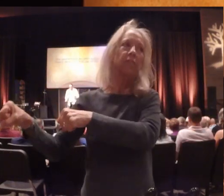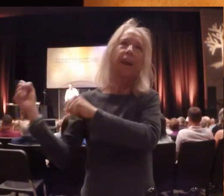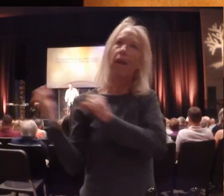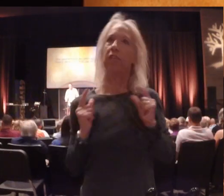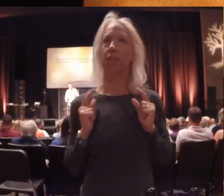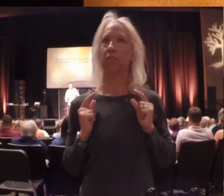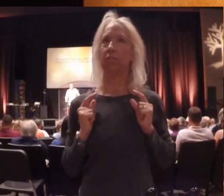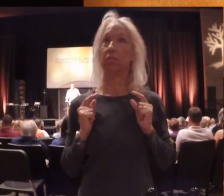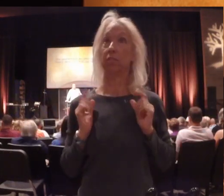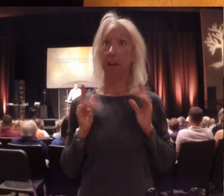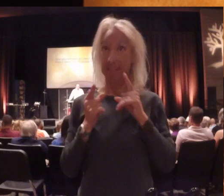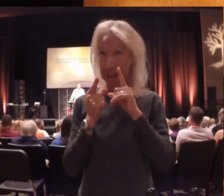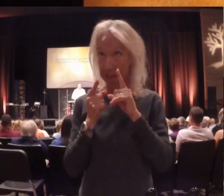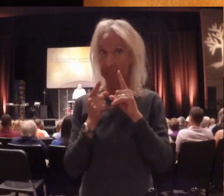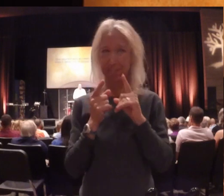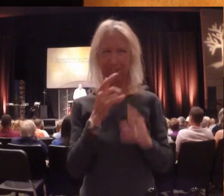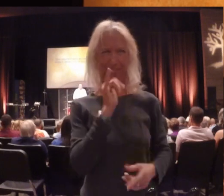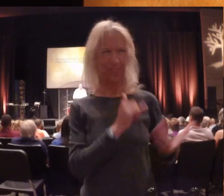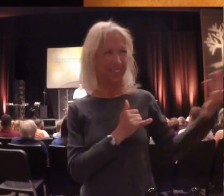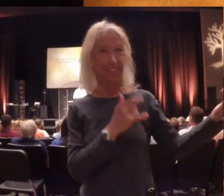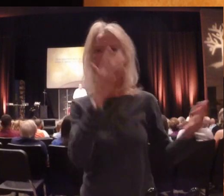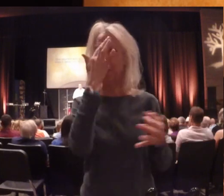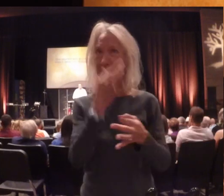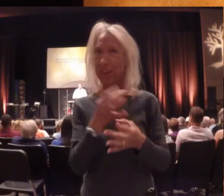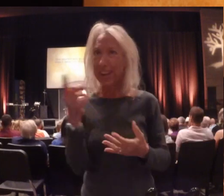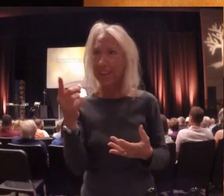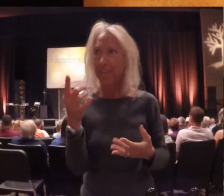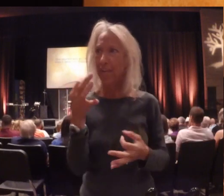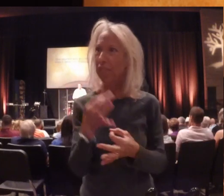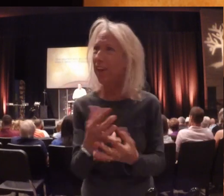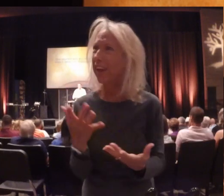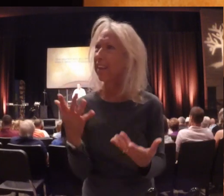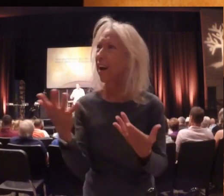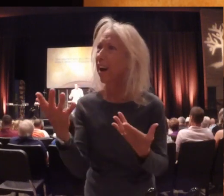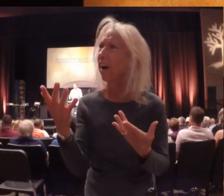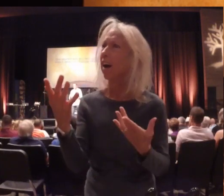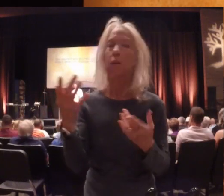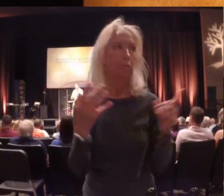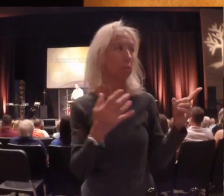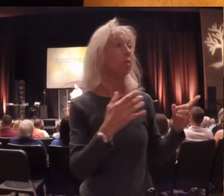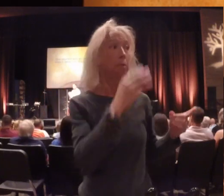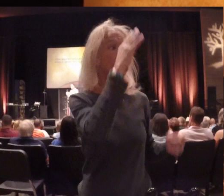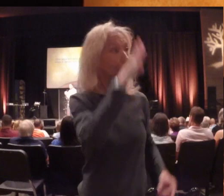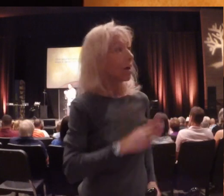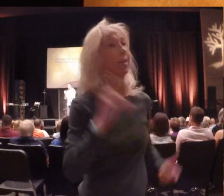stones. Now that right there is ridiculous faith on Elisha's part. He's saying, my God is